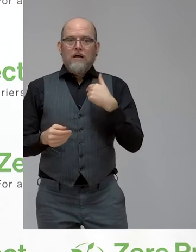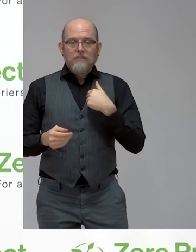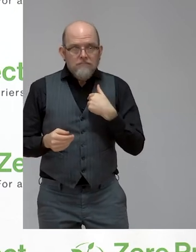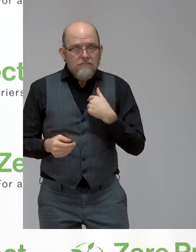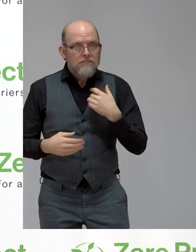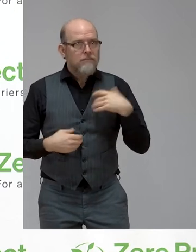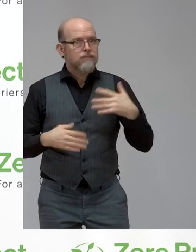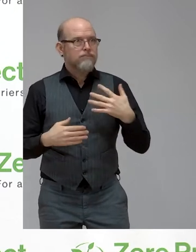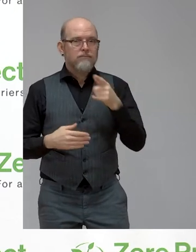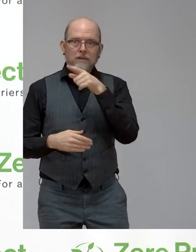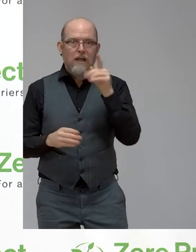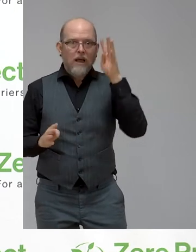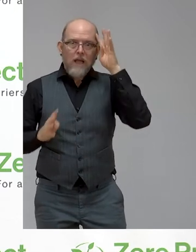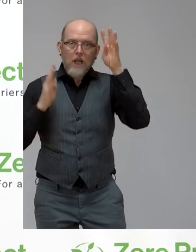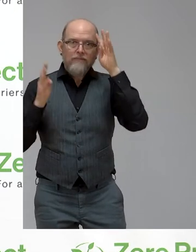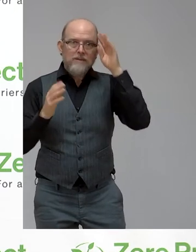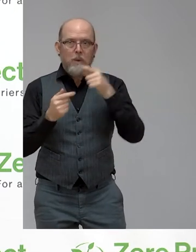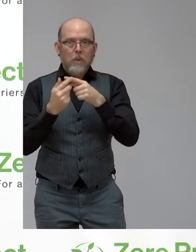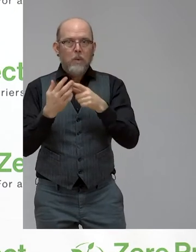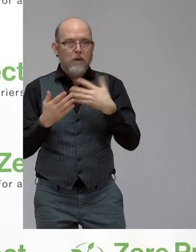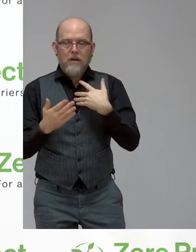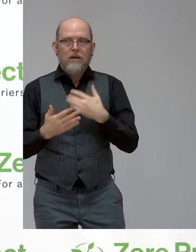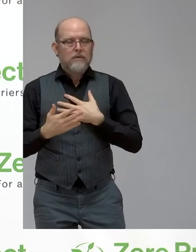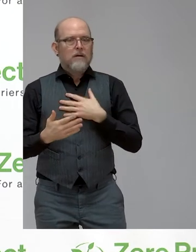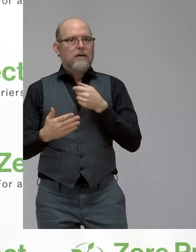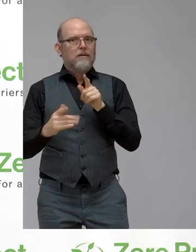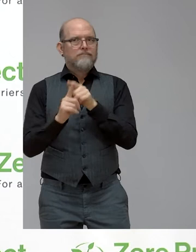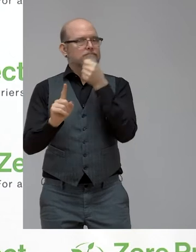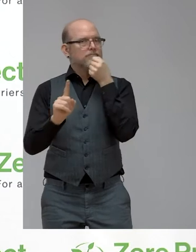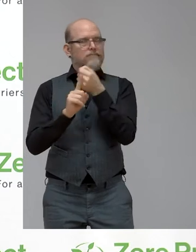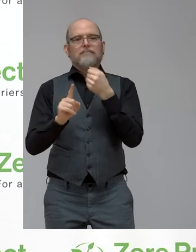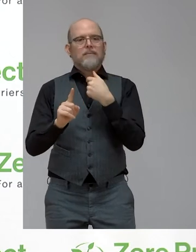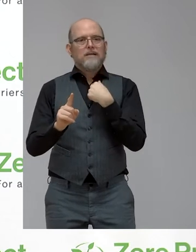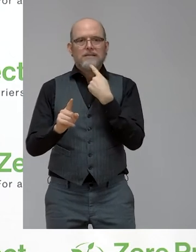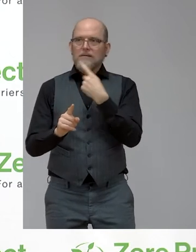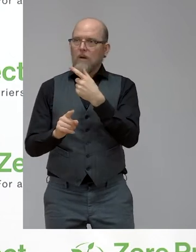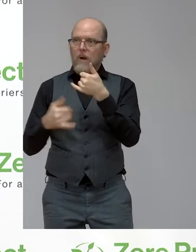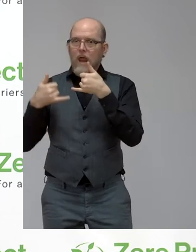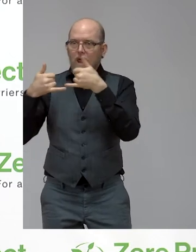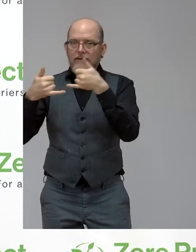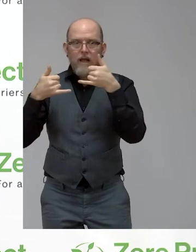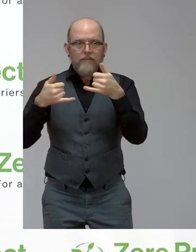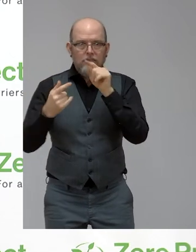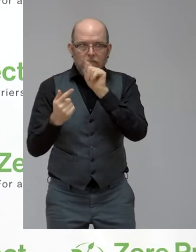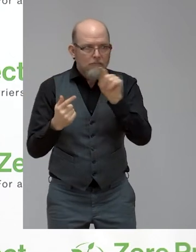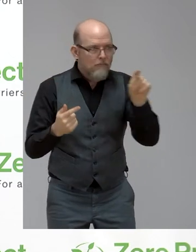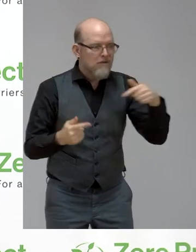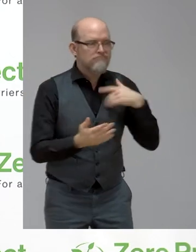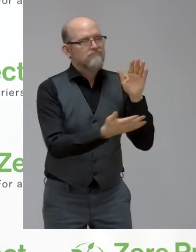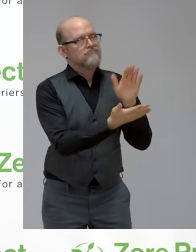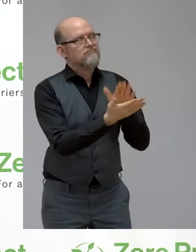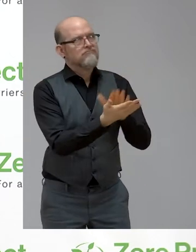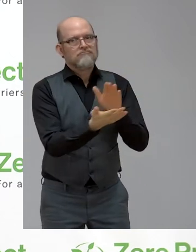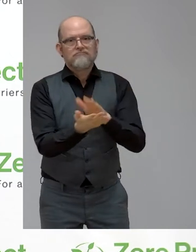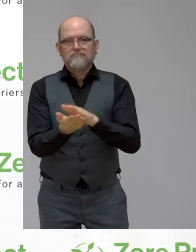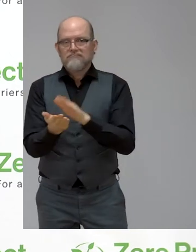innovativeness and the vision of the Impact Transfer awardees. Speaking of which, here are the 10 awardees.